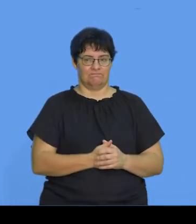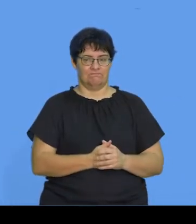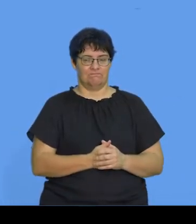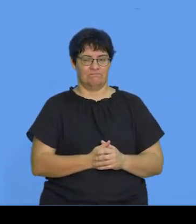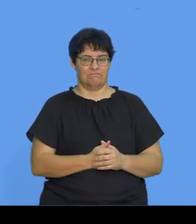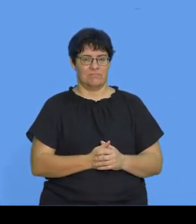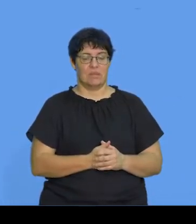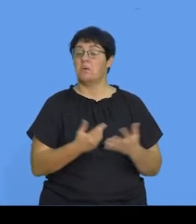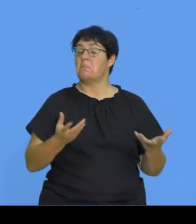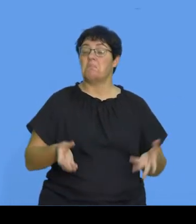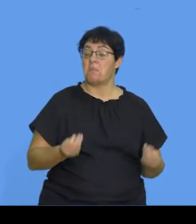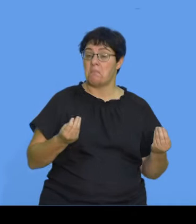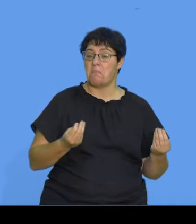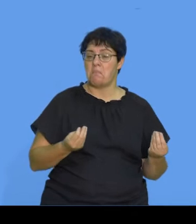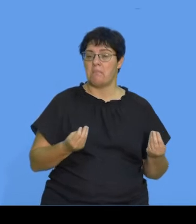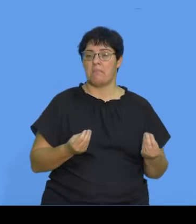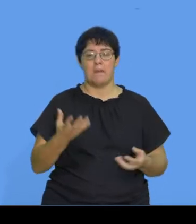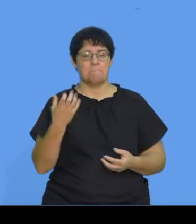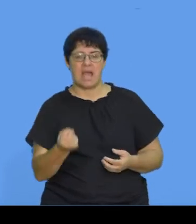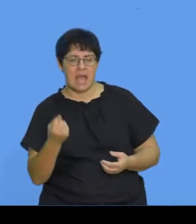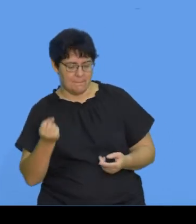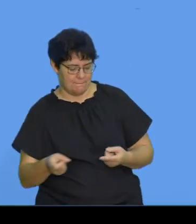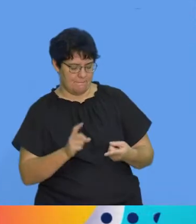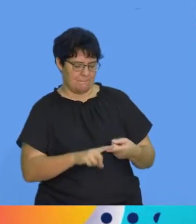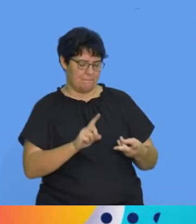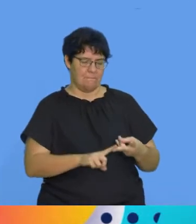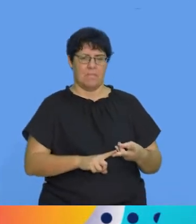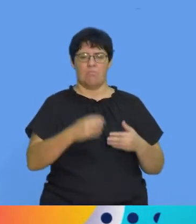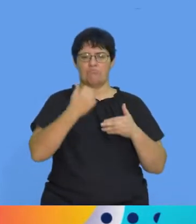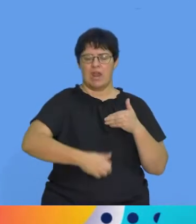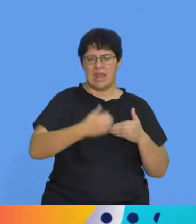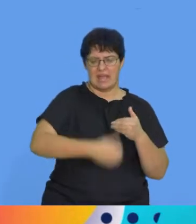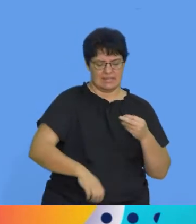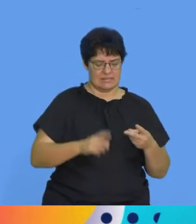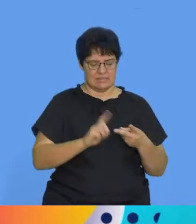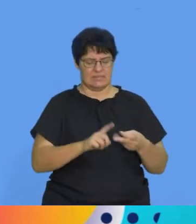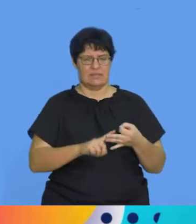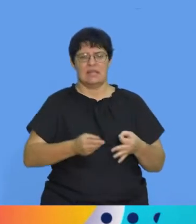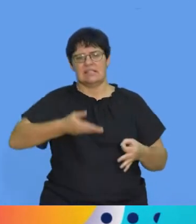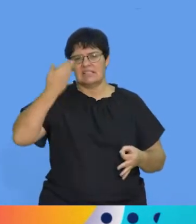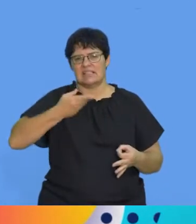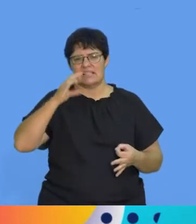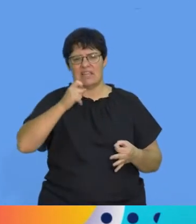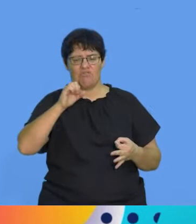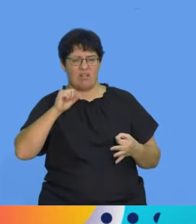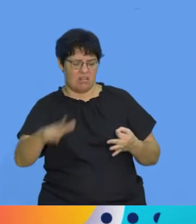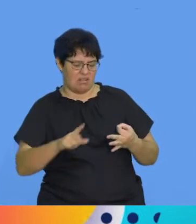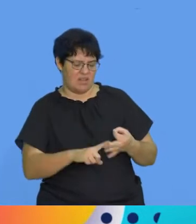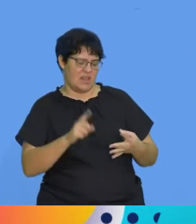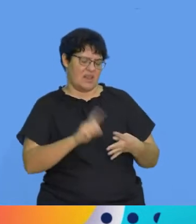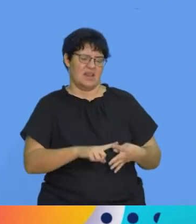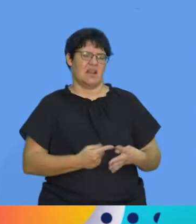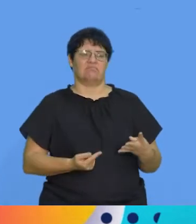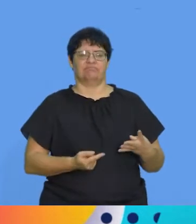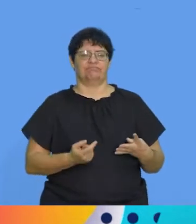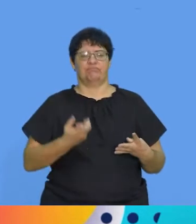source is glucose. You're going to get it in your millipap, you're going to get it in your bread, you're going to eat it if you have cereal,